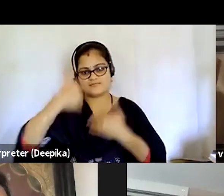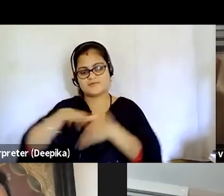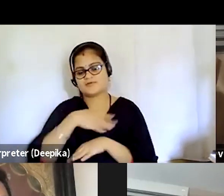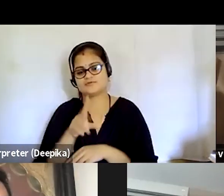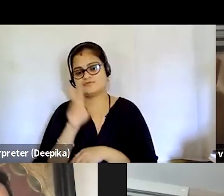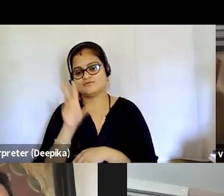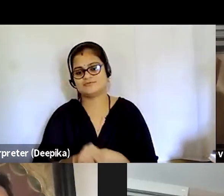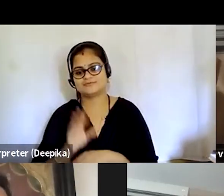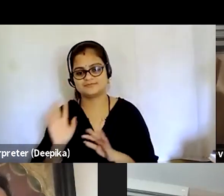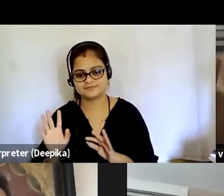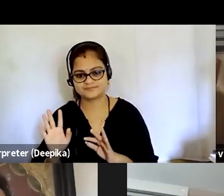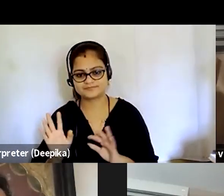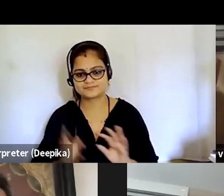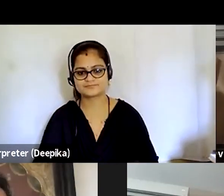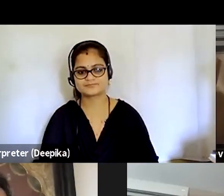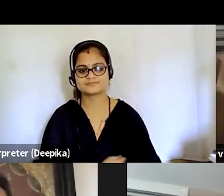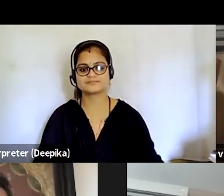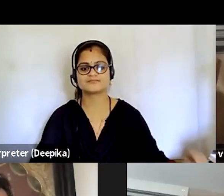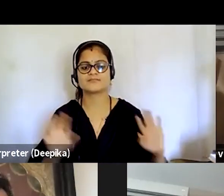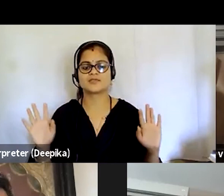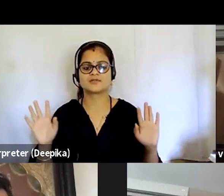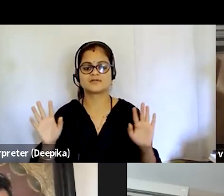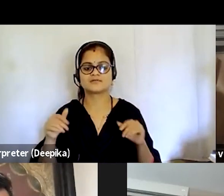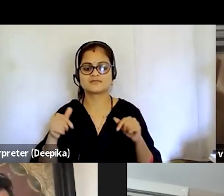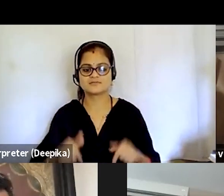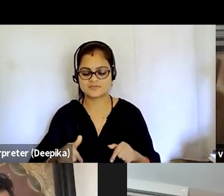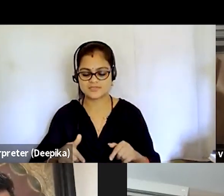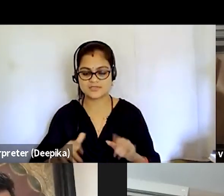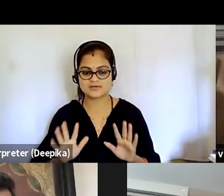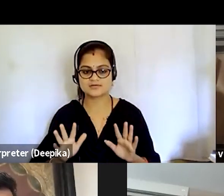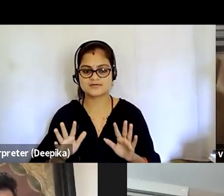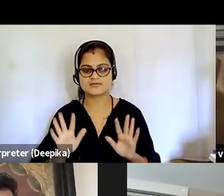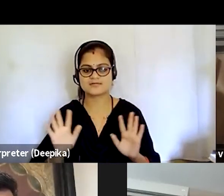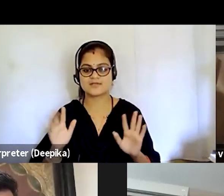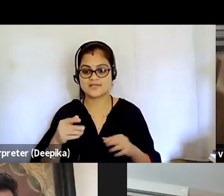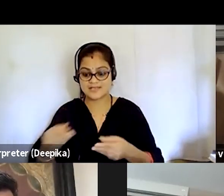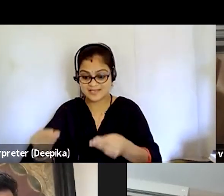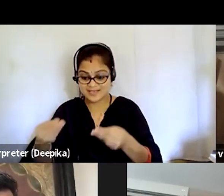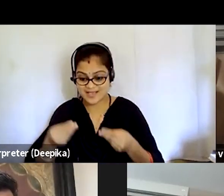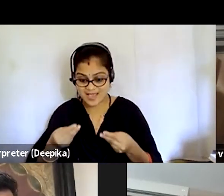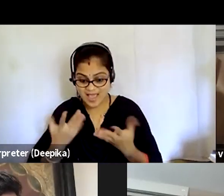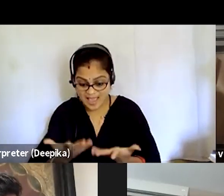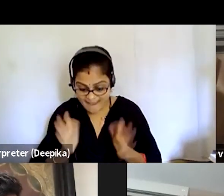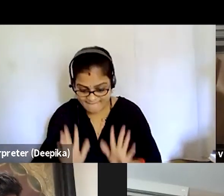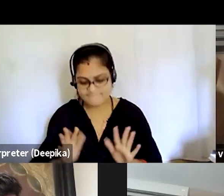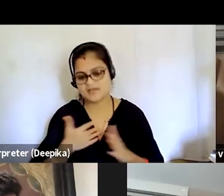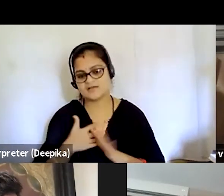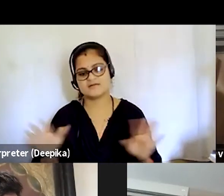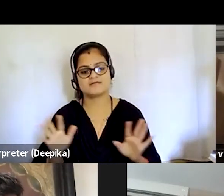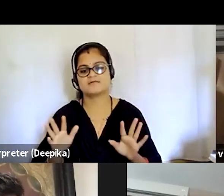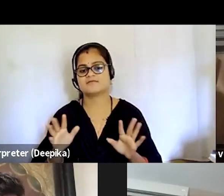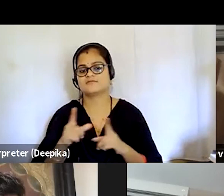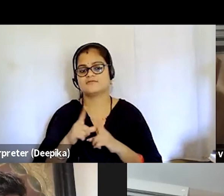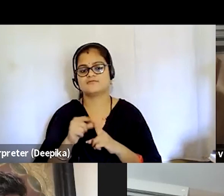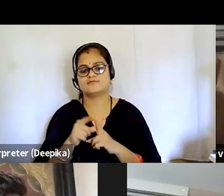just you can just deal with the situation as it's been given to you right now. Do